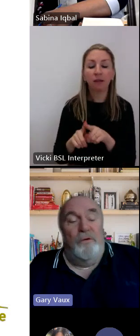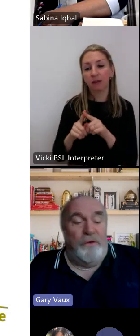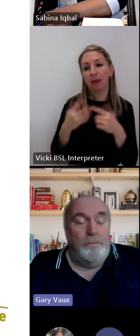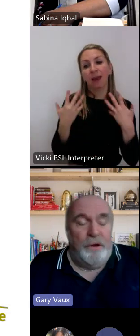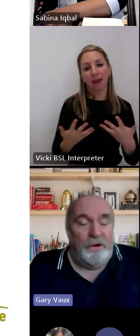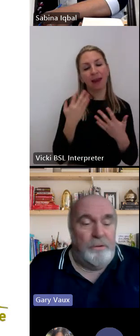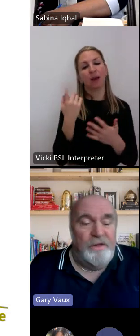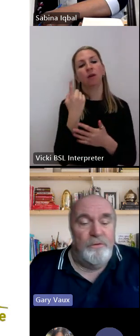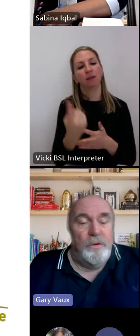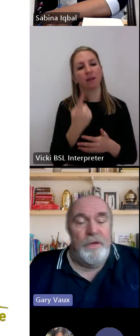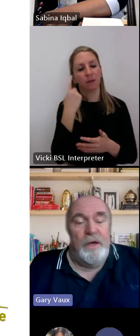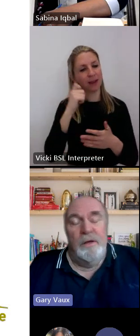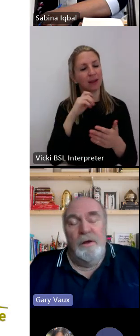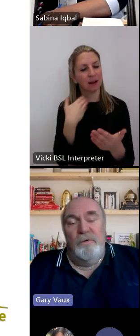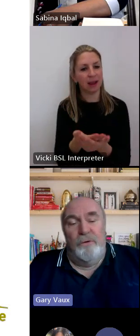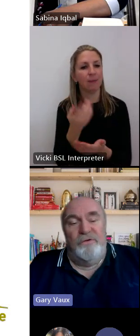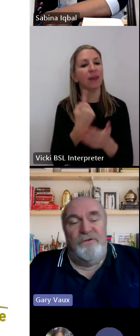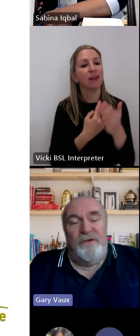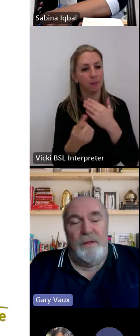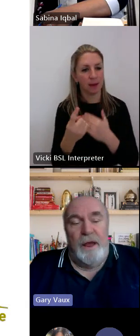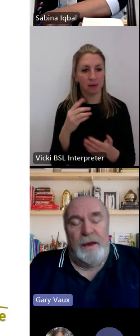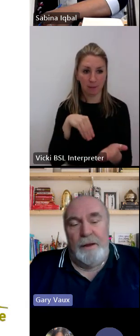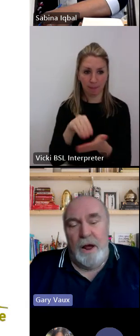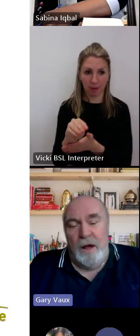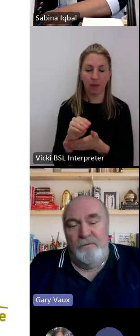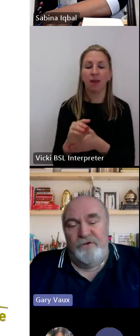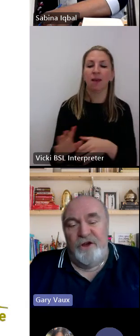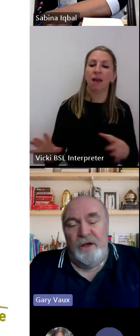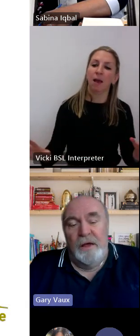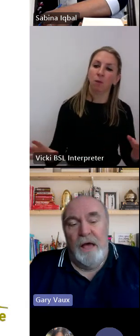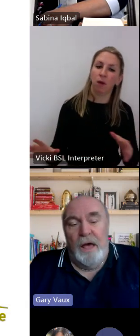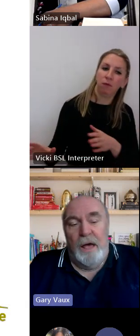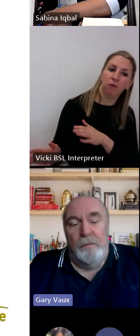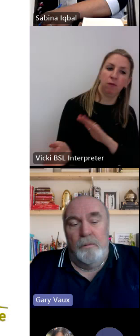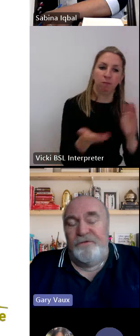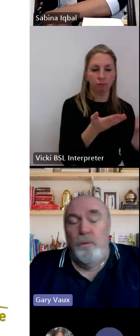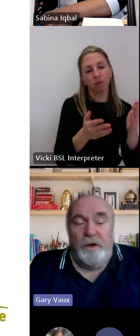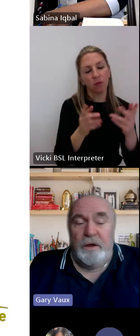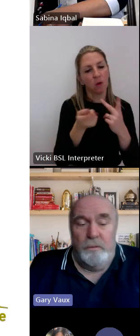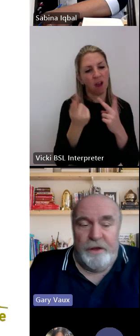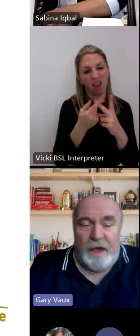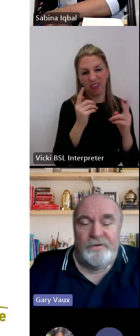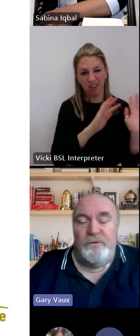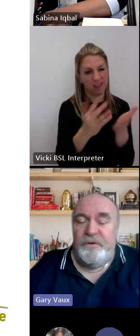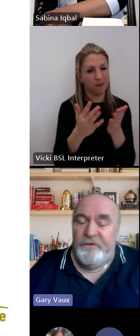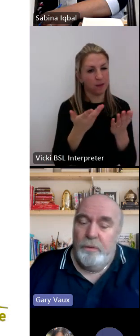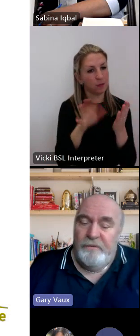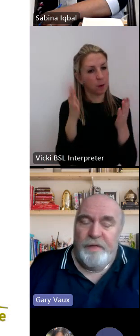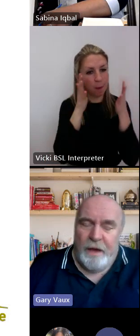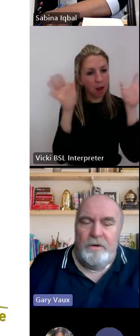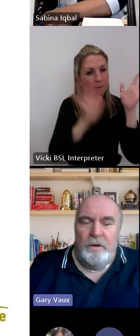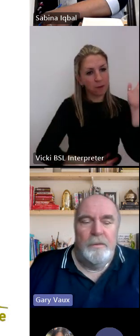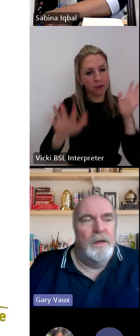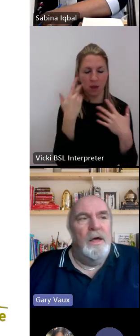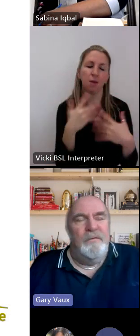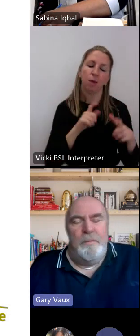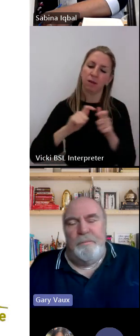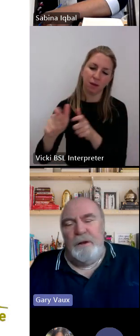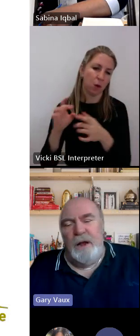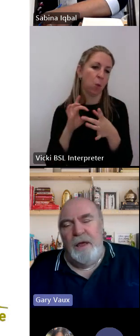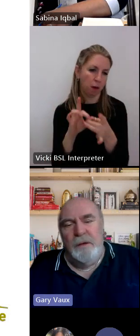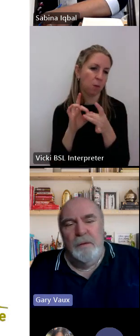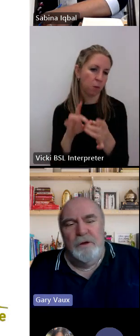and we've also plugged her into other resources in Hertfordshire. We're still working with the case because we're still waiting for the outcome